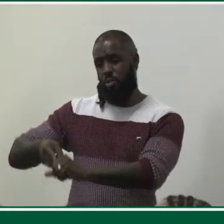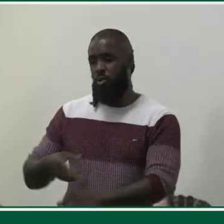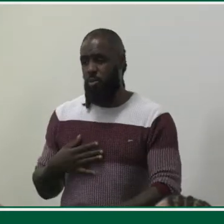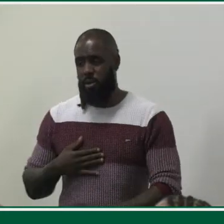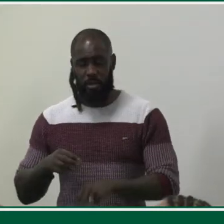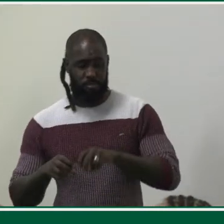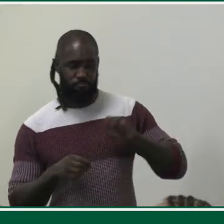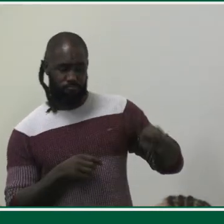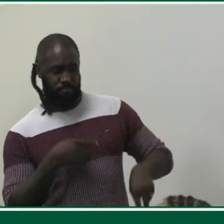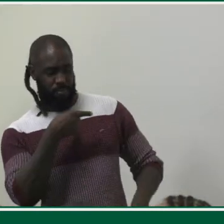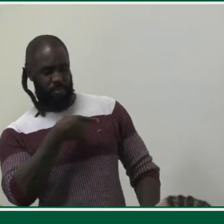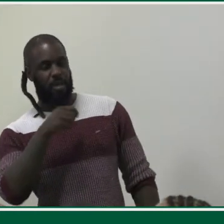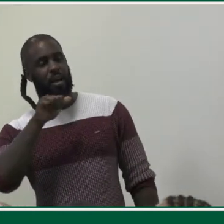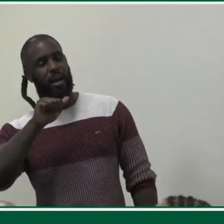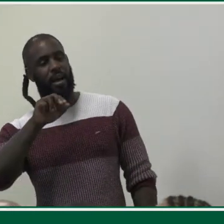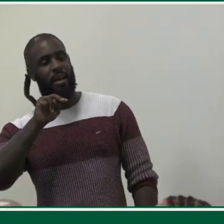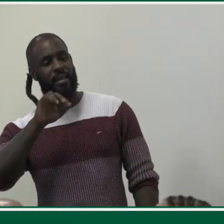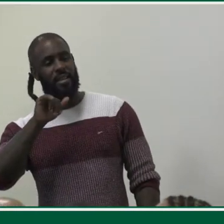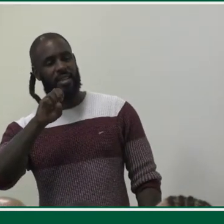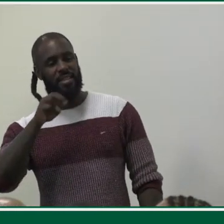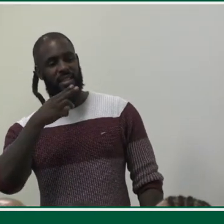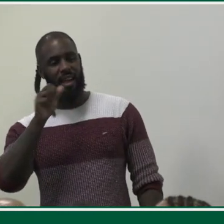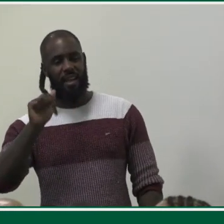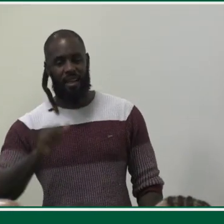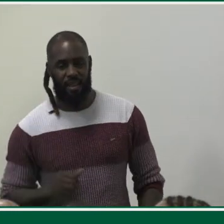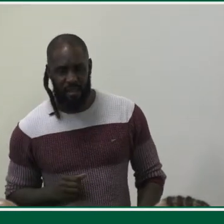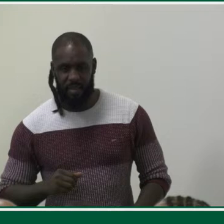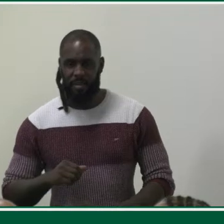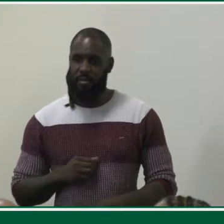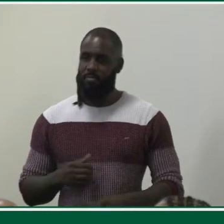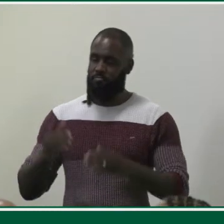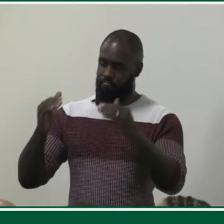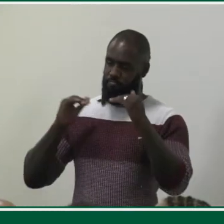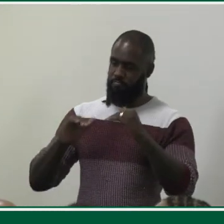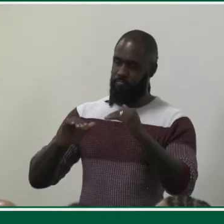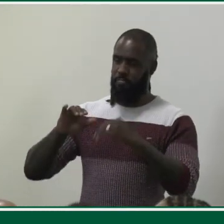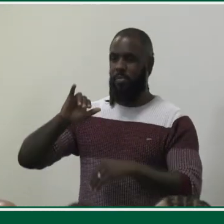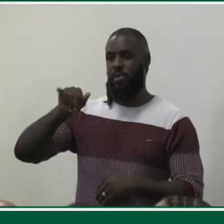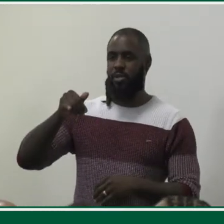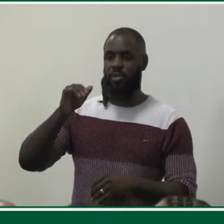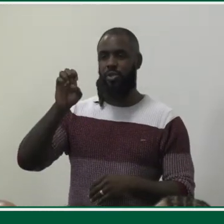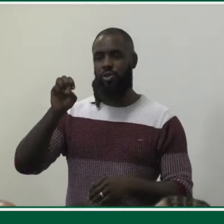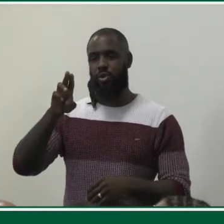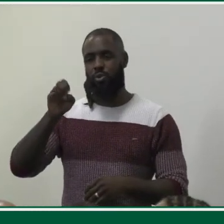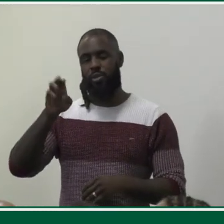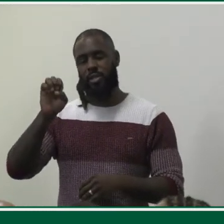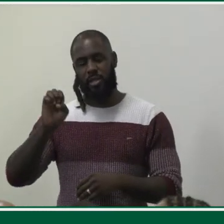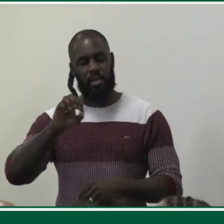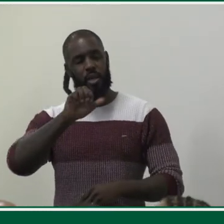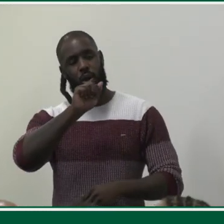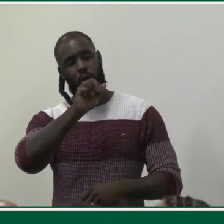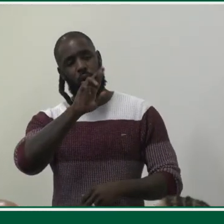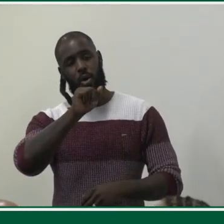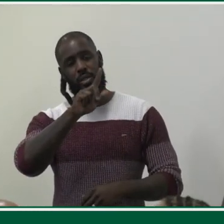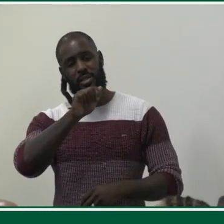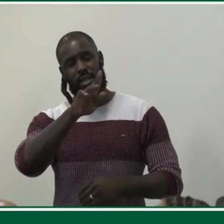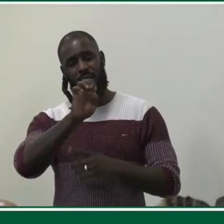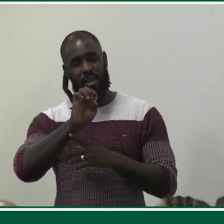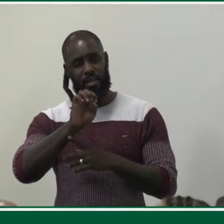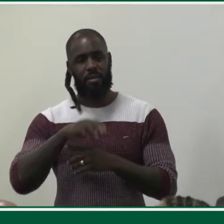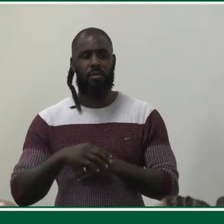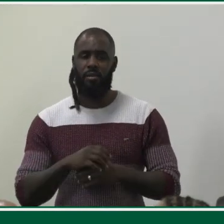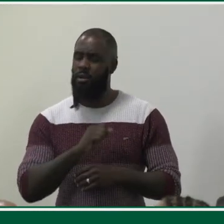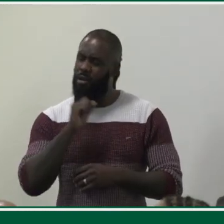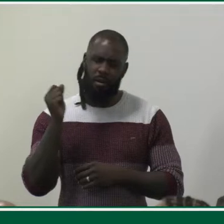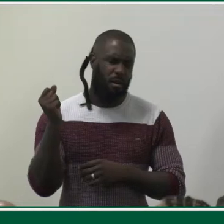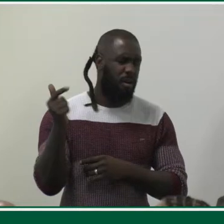sitting next to me, Anisha. Also, Josie, Araceli, Kristen Tudor here.